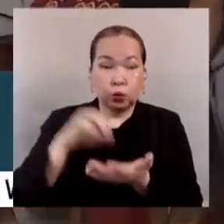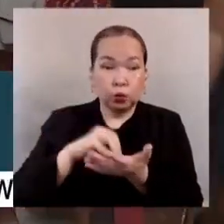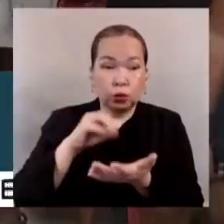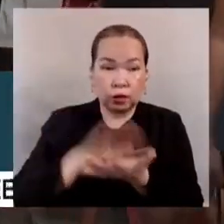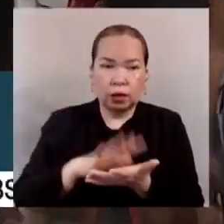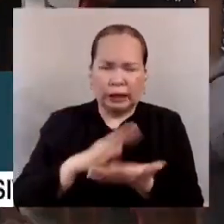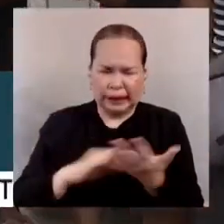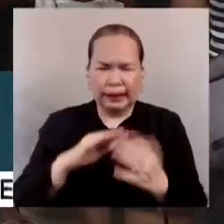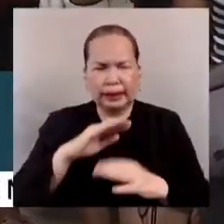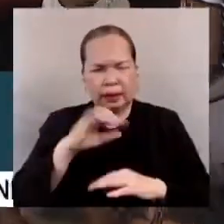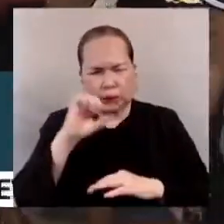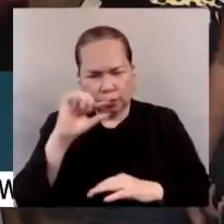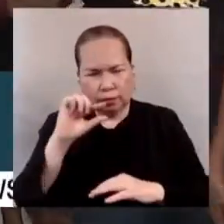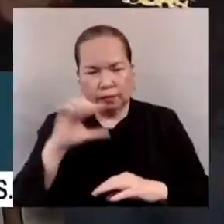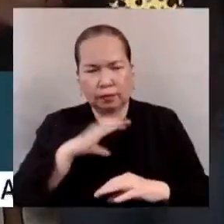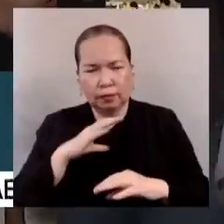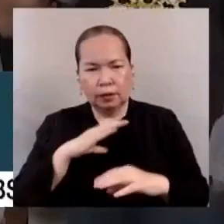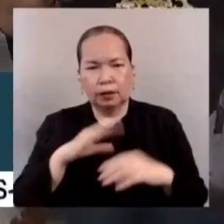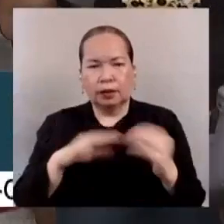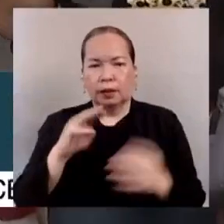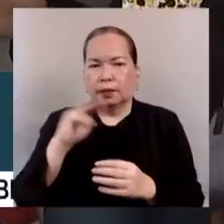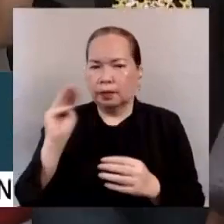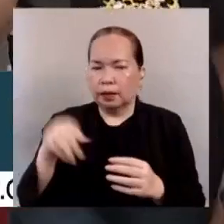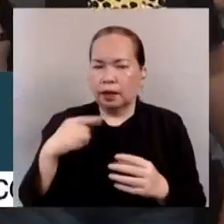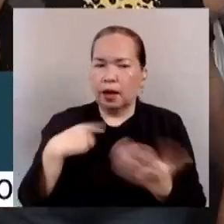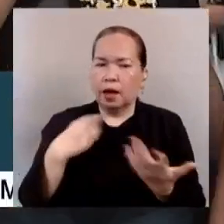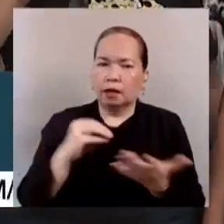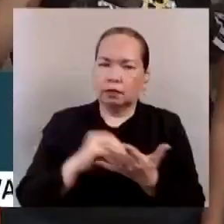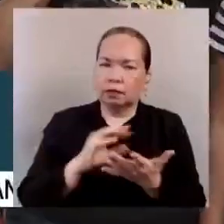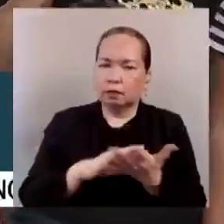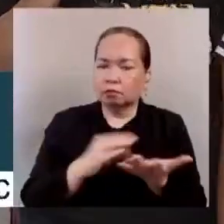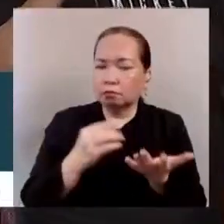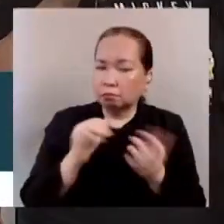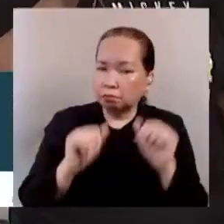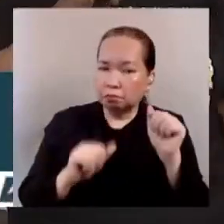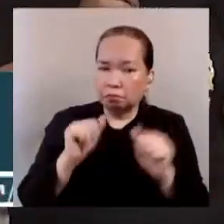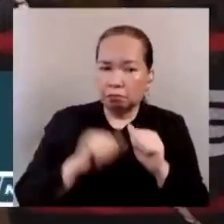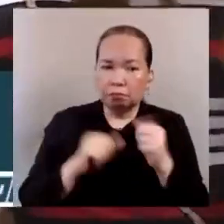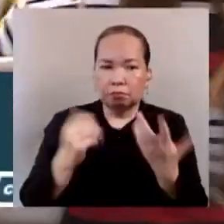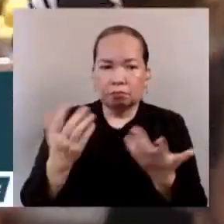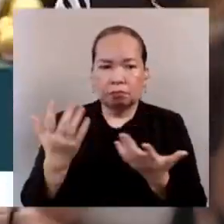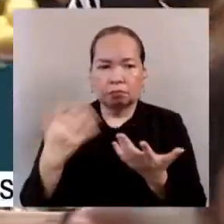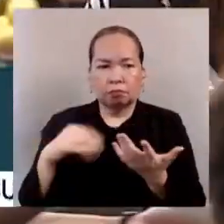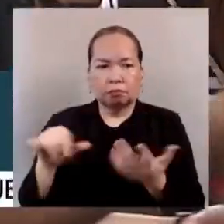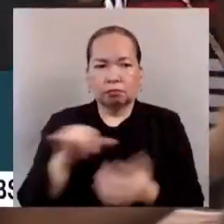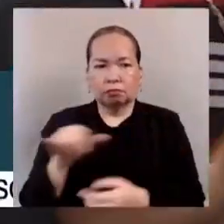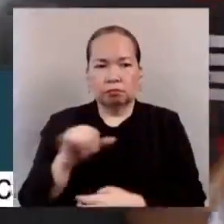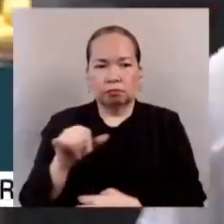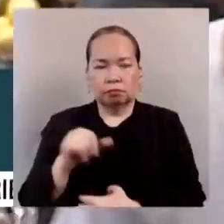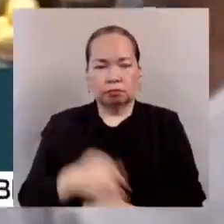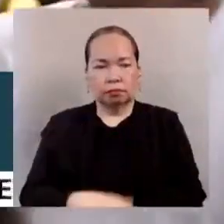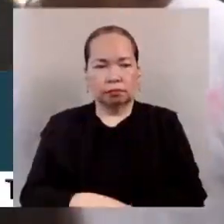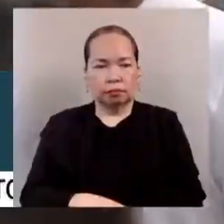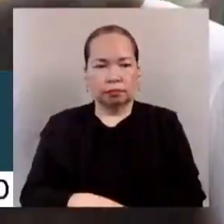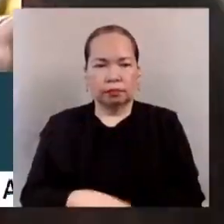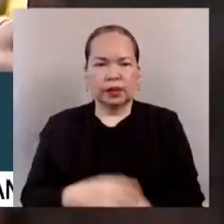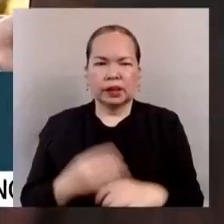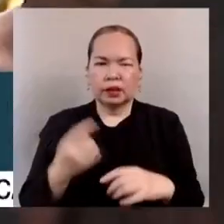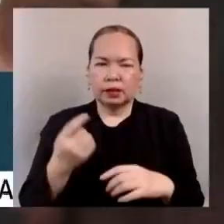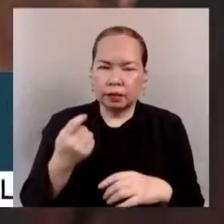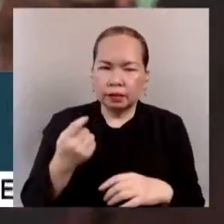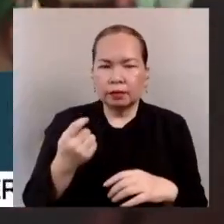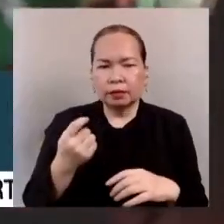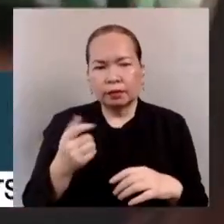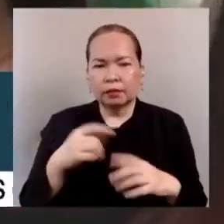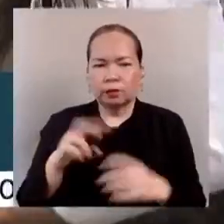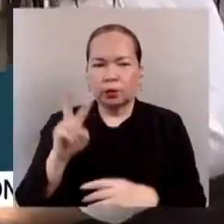BBB credit rating since December 2017. Fitch also expects Philippine inflation to slow down to 3.5%